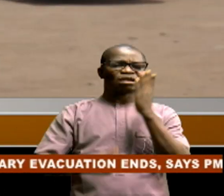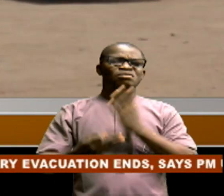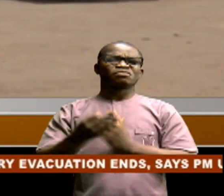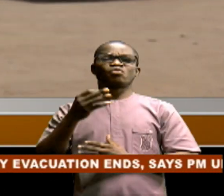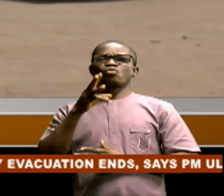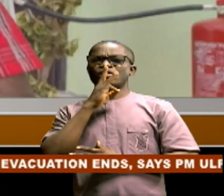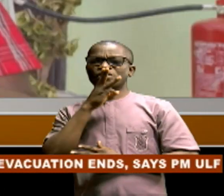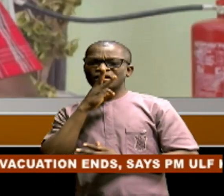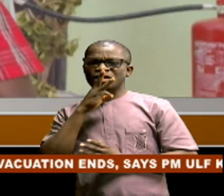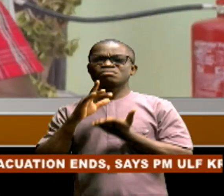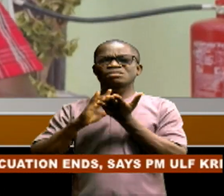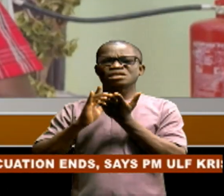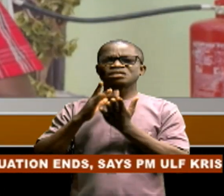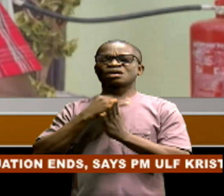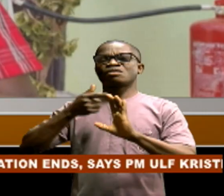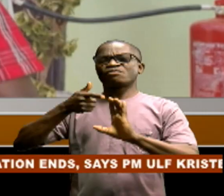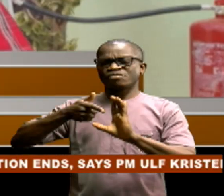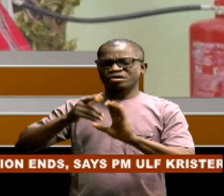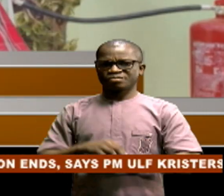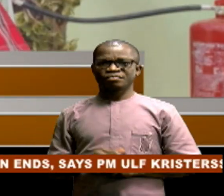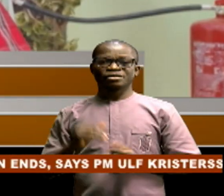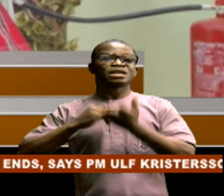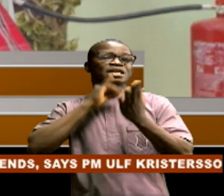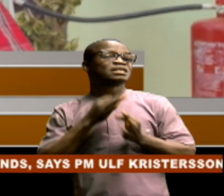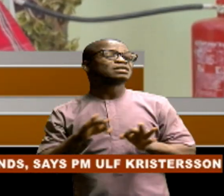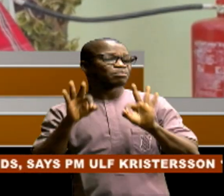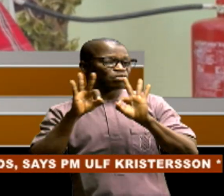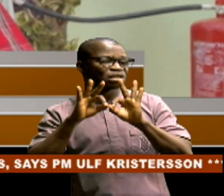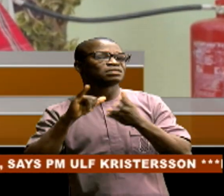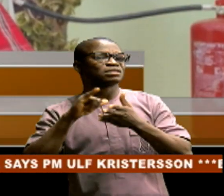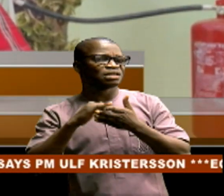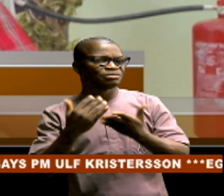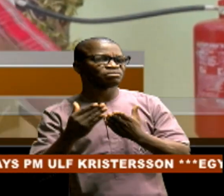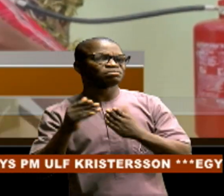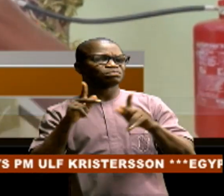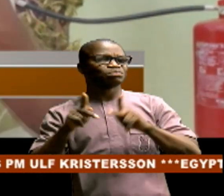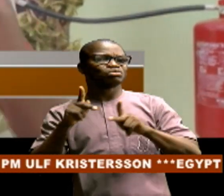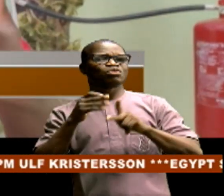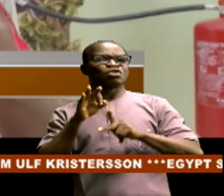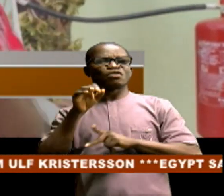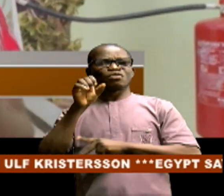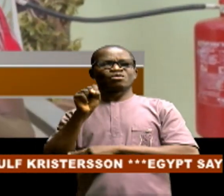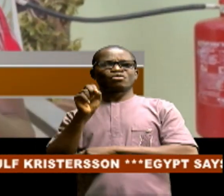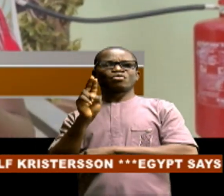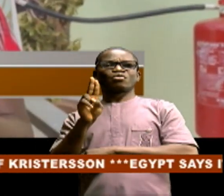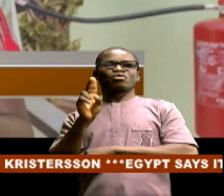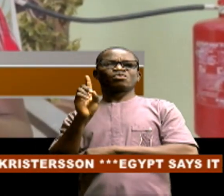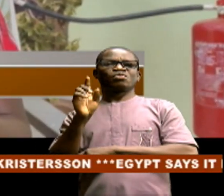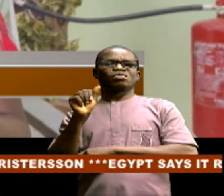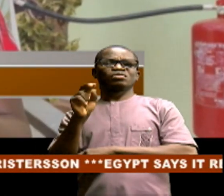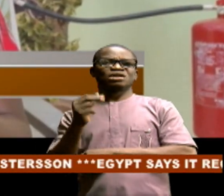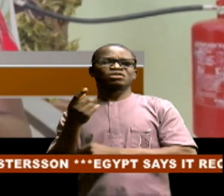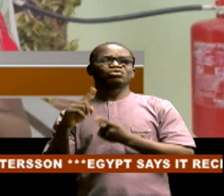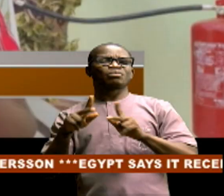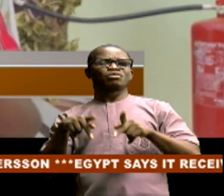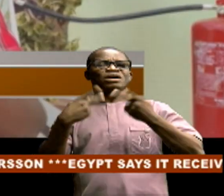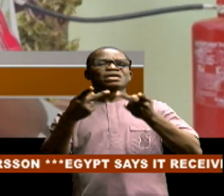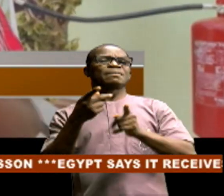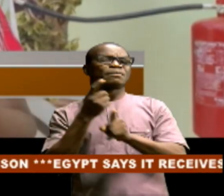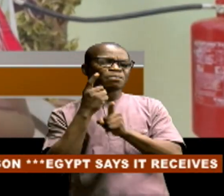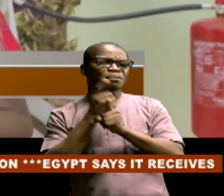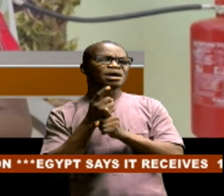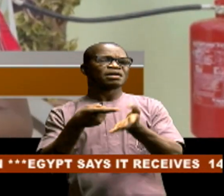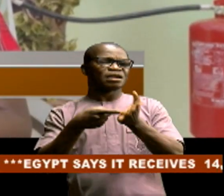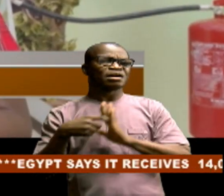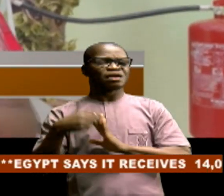fuel. It is important that the world stands with the people of Sudan to provide the resources that are required for